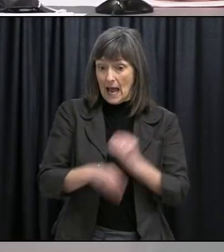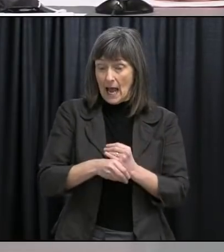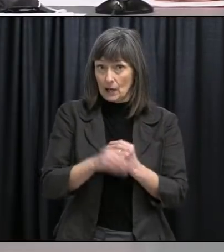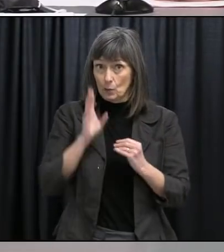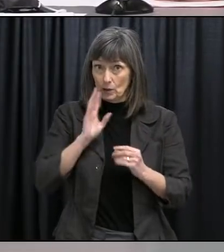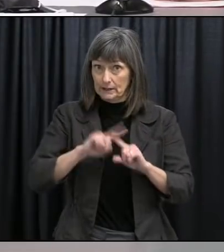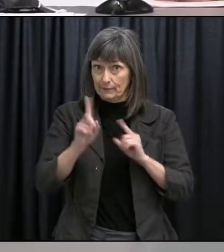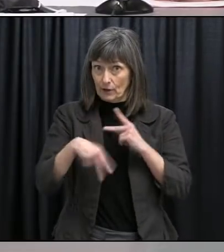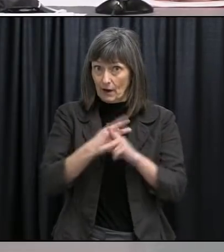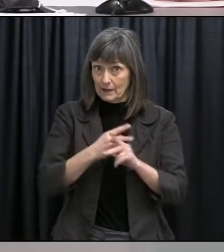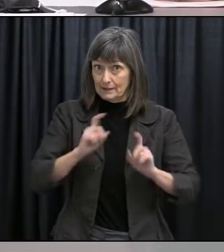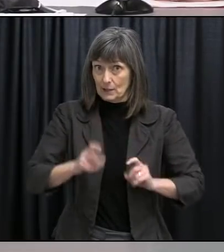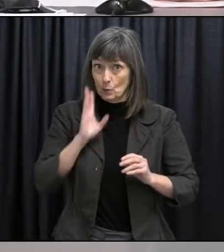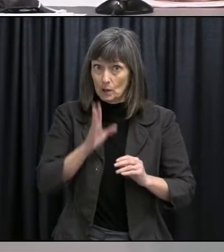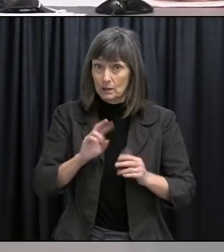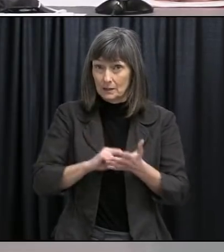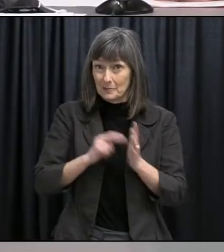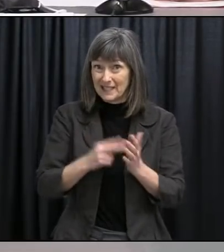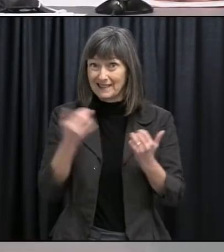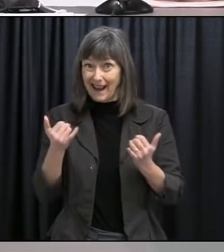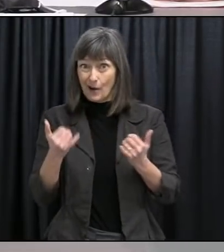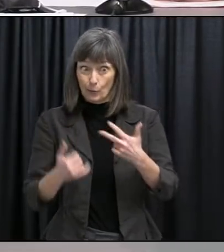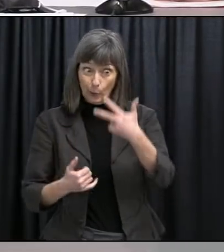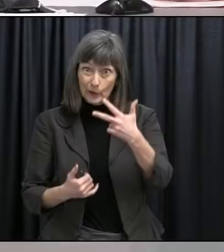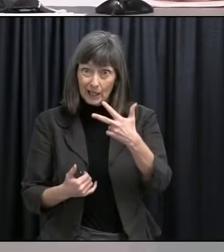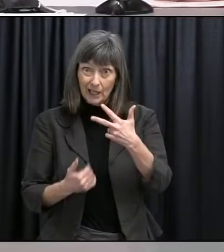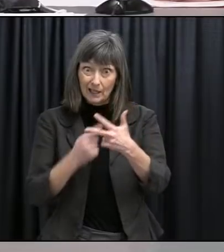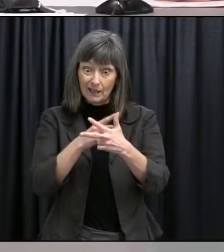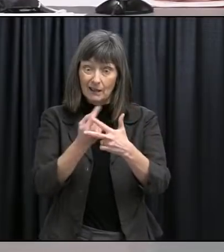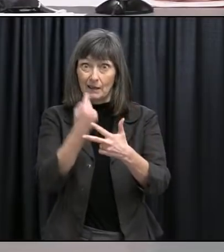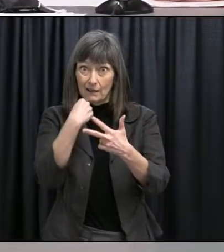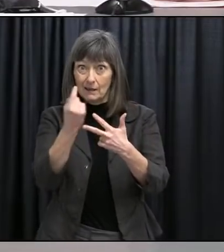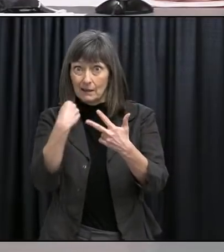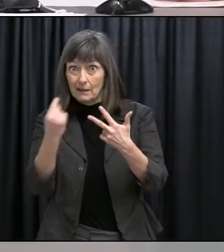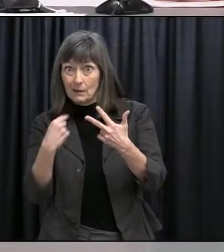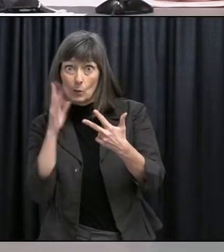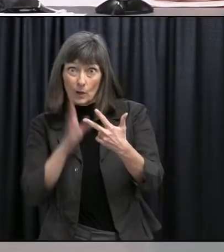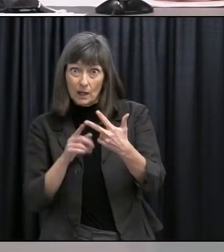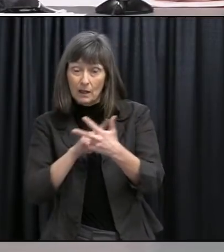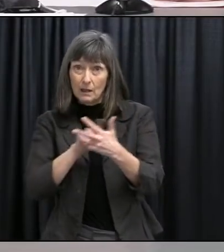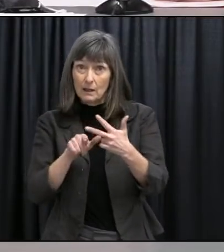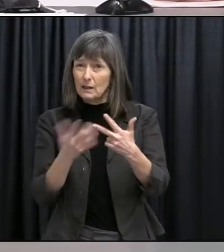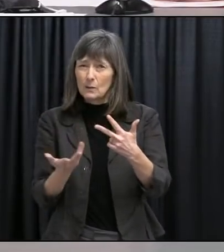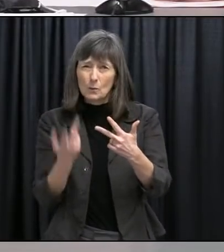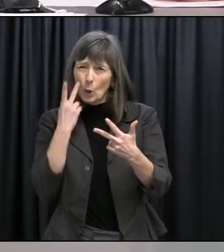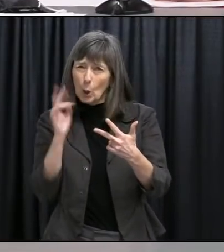antigen test, then our usual COVID test, and then will they be tested for the variant?